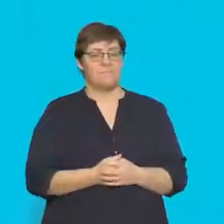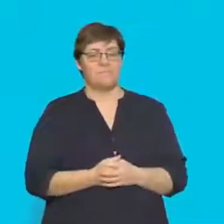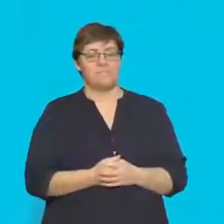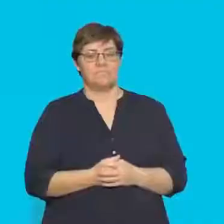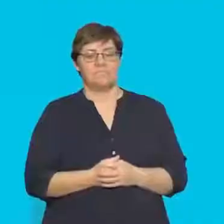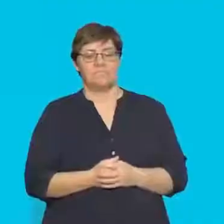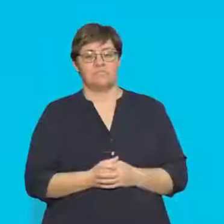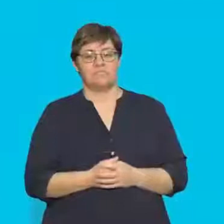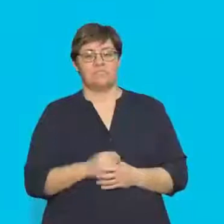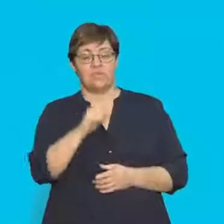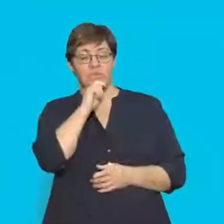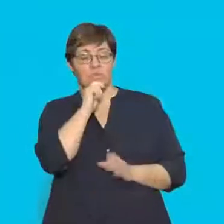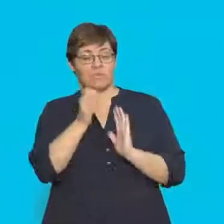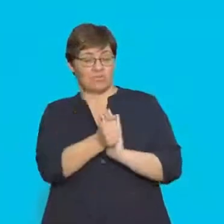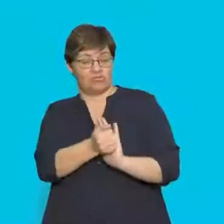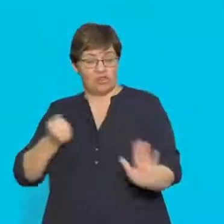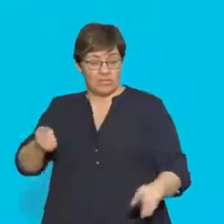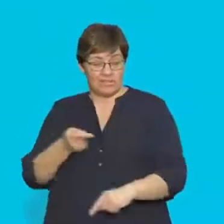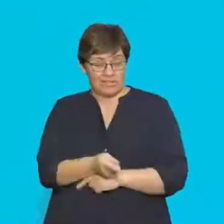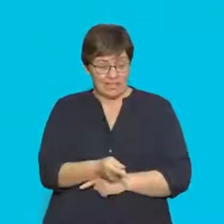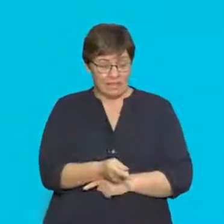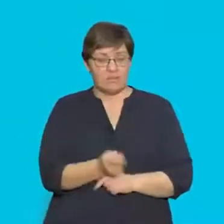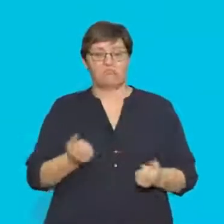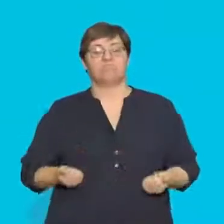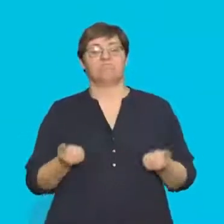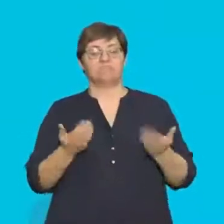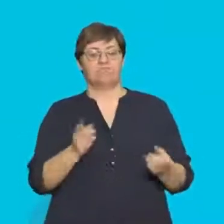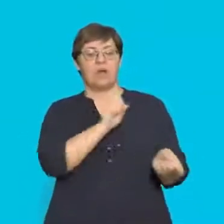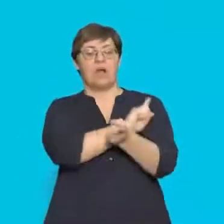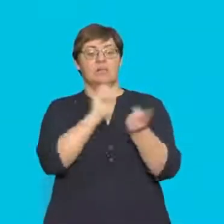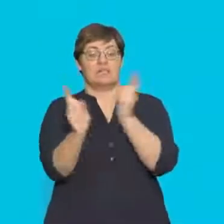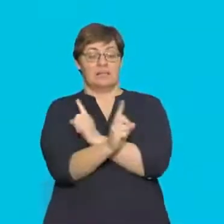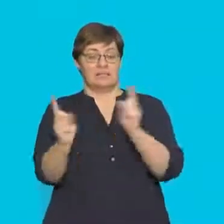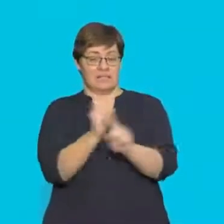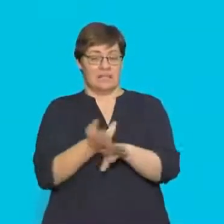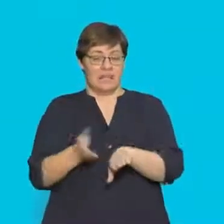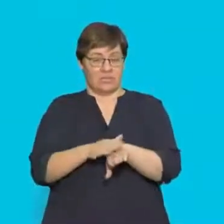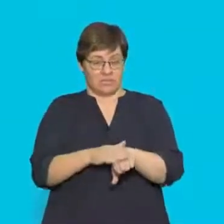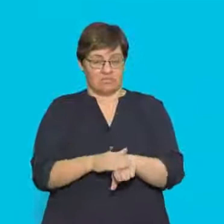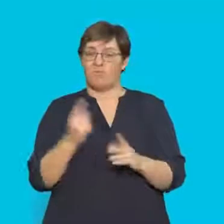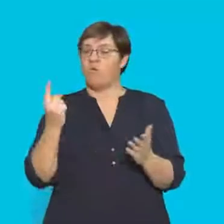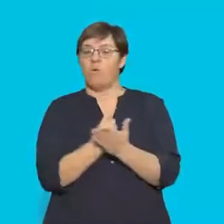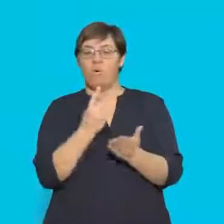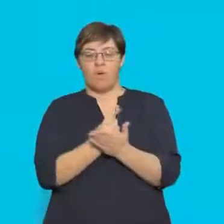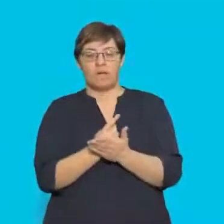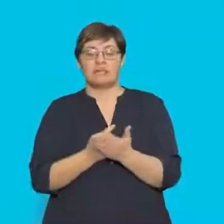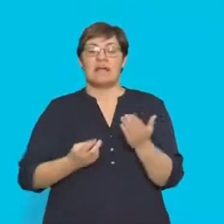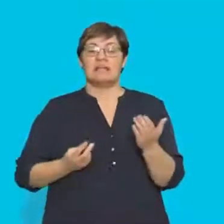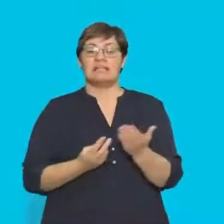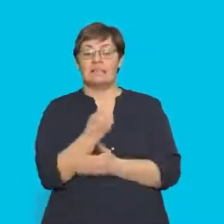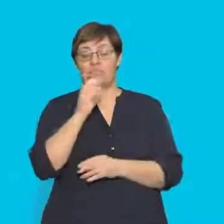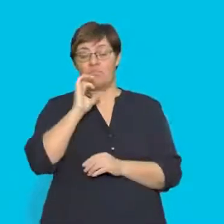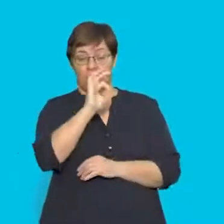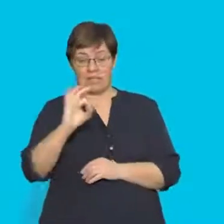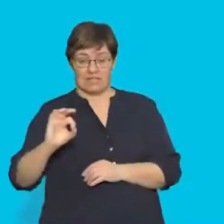far is that when we use a generator, it produces alternating currents, and that will always have slip